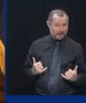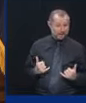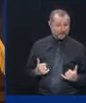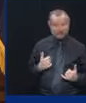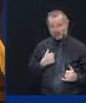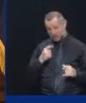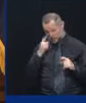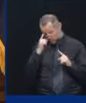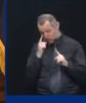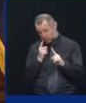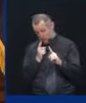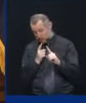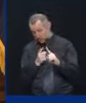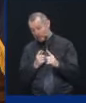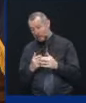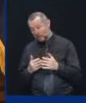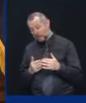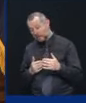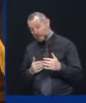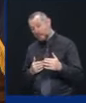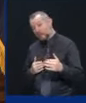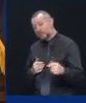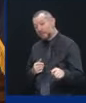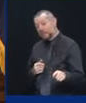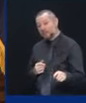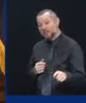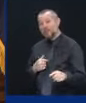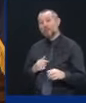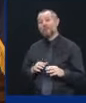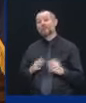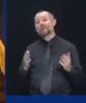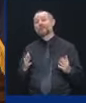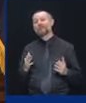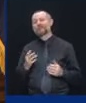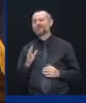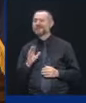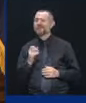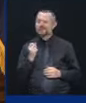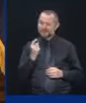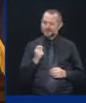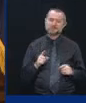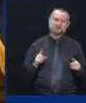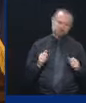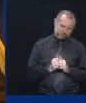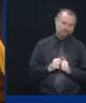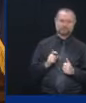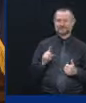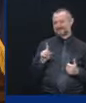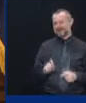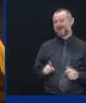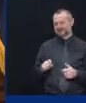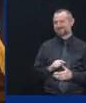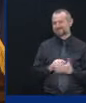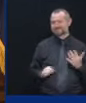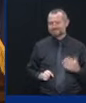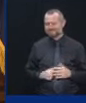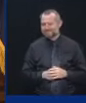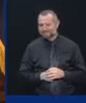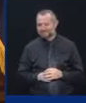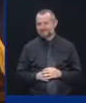towards reopening with testing. And we're going to be